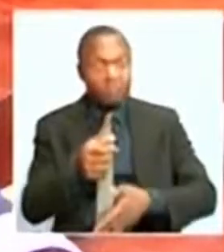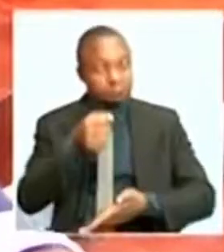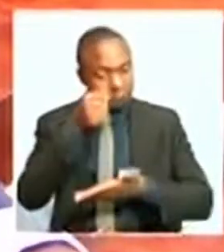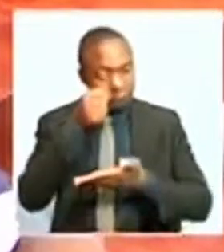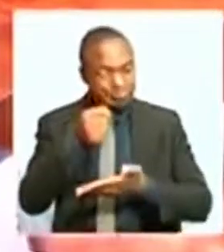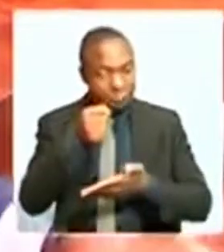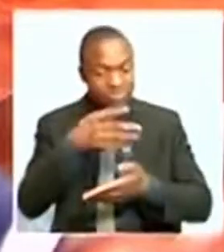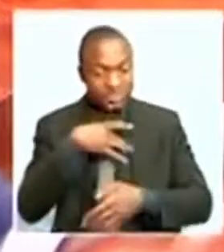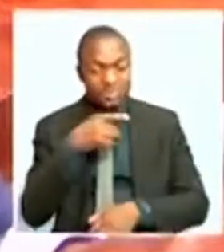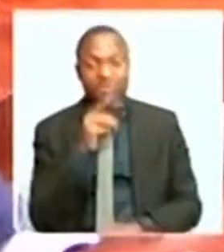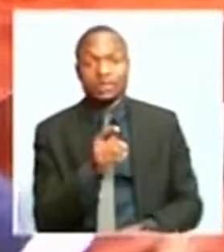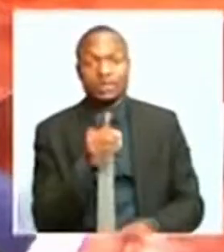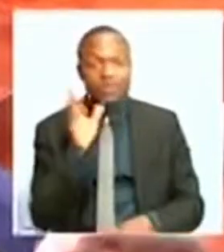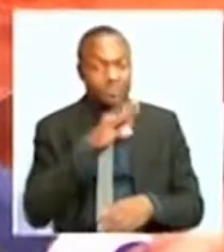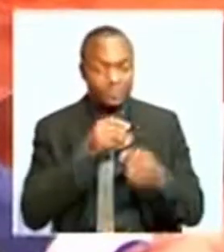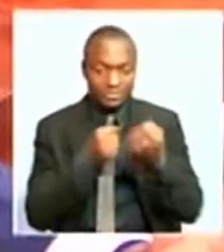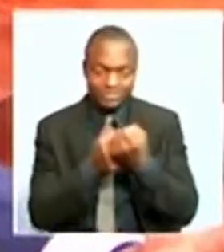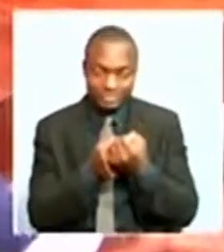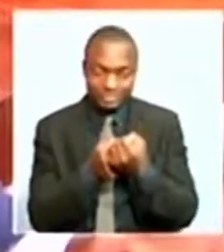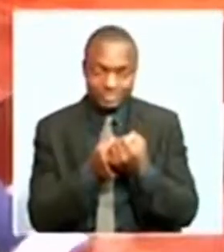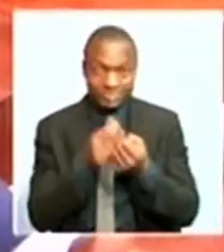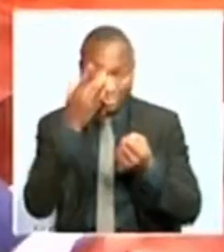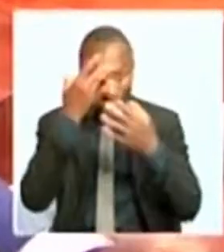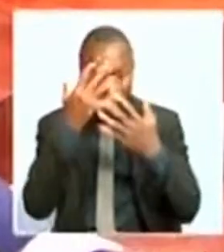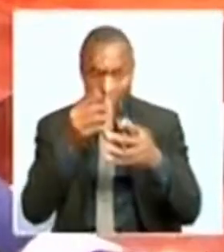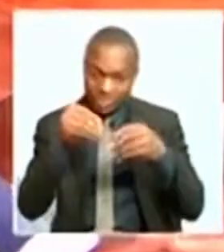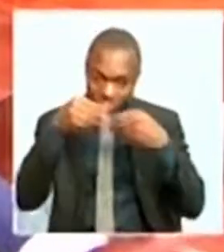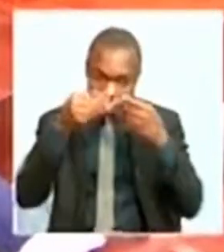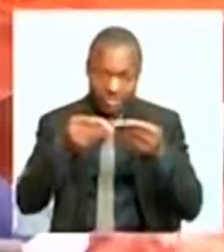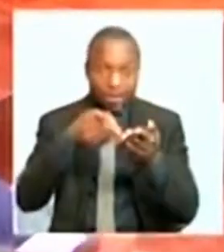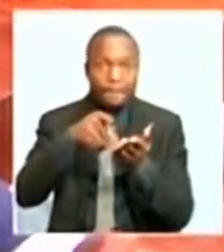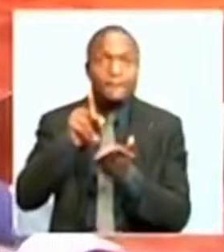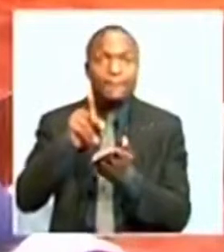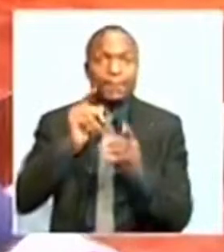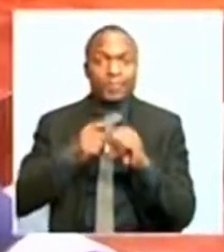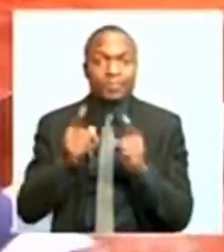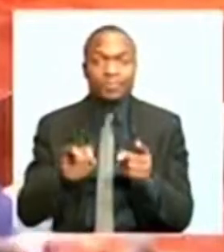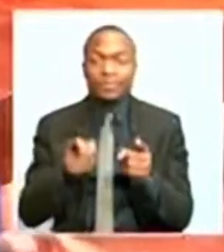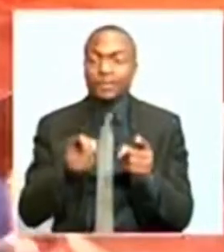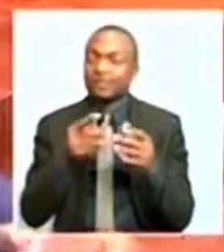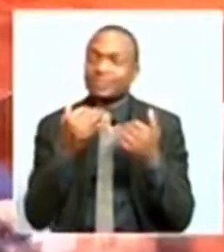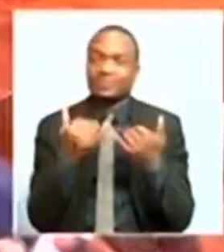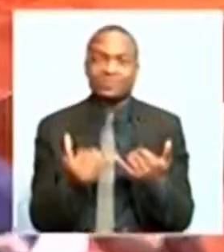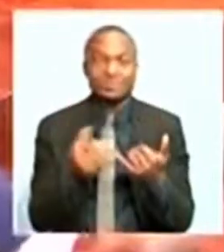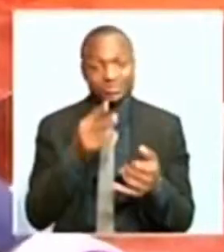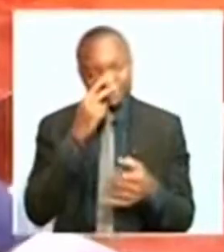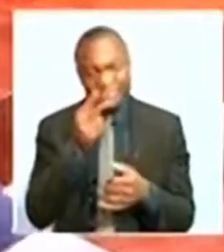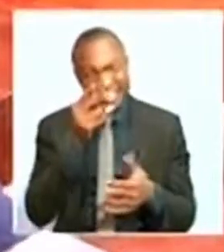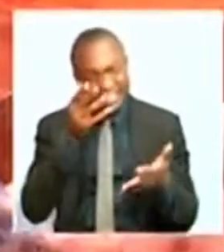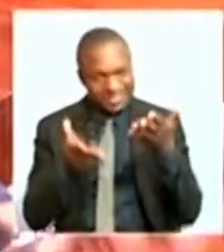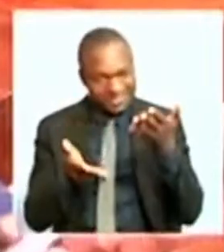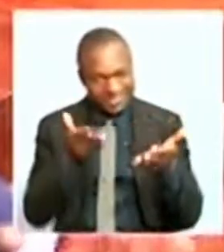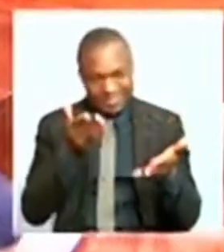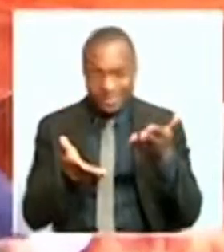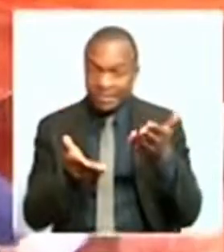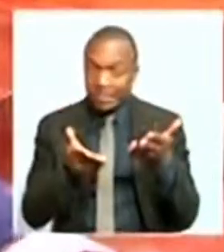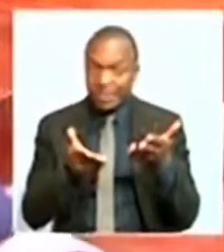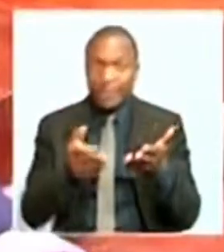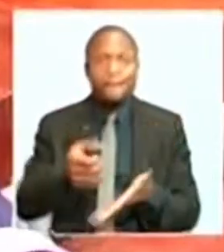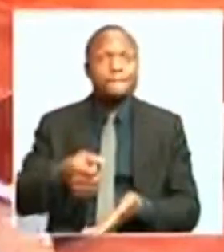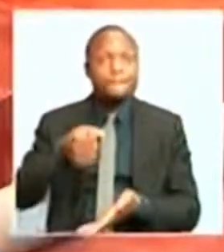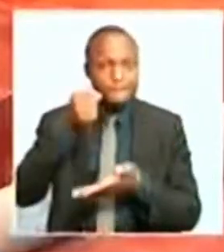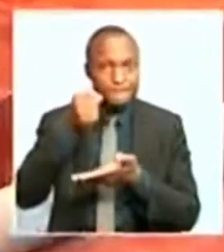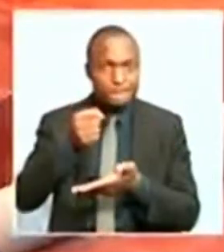like that, we always fund them and they're expected to make payments. But of late we've seen, maybe because budgets are